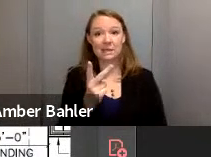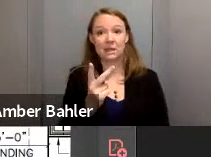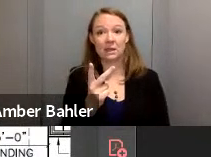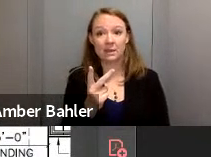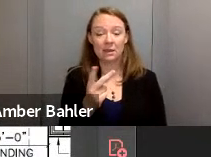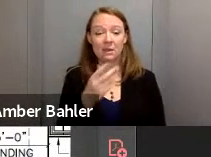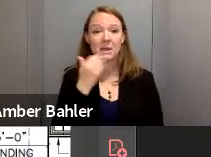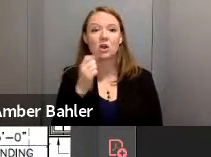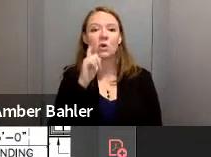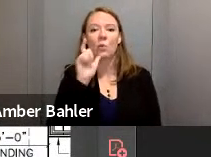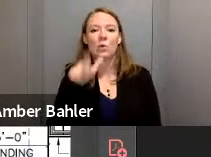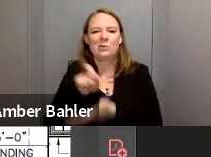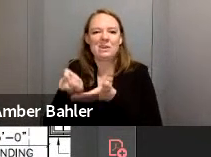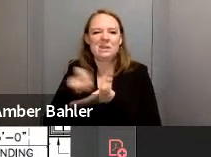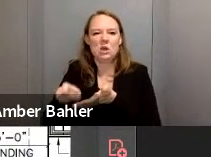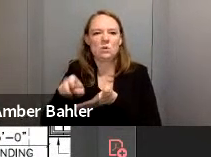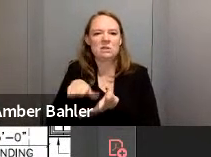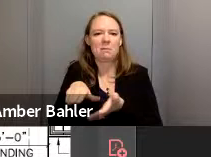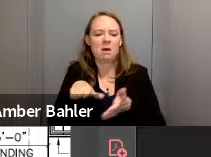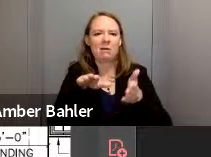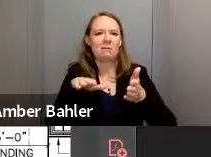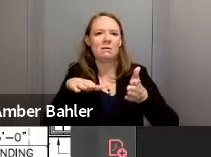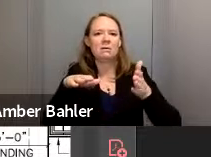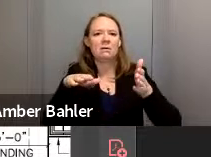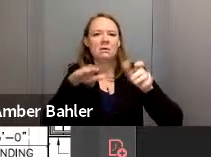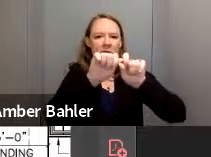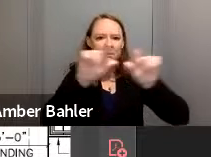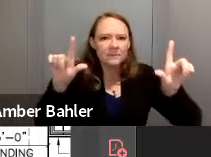don't need the notes at the bottom.